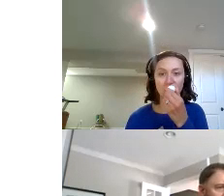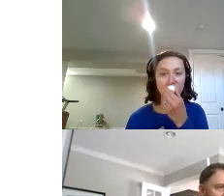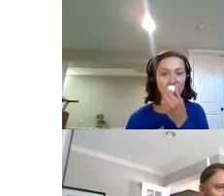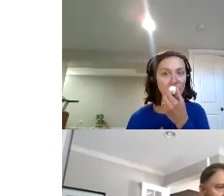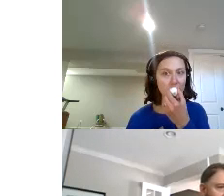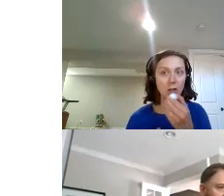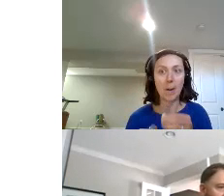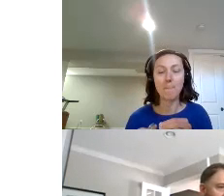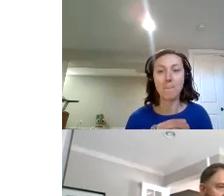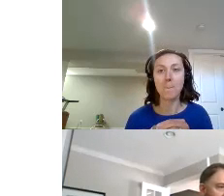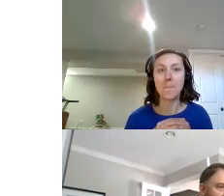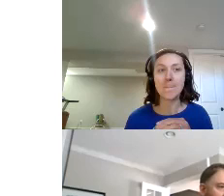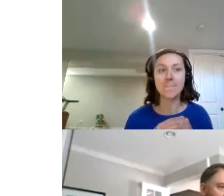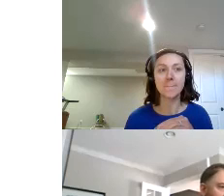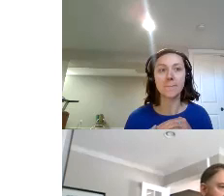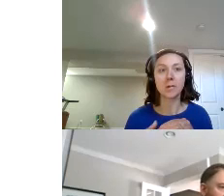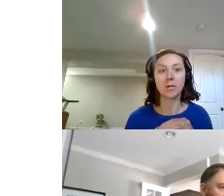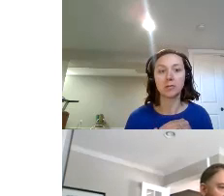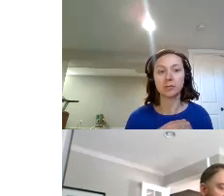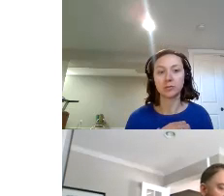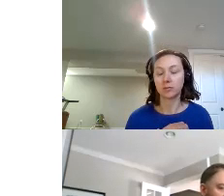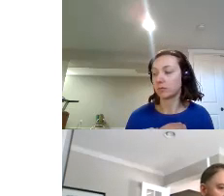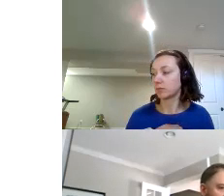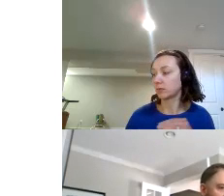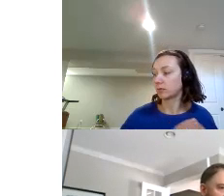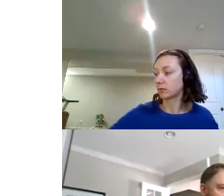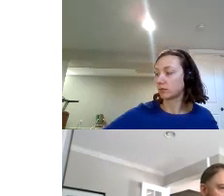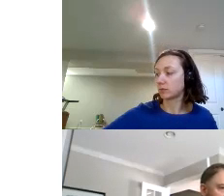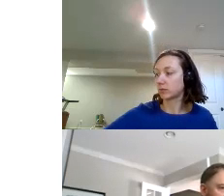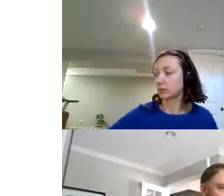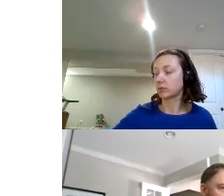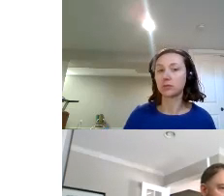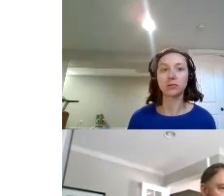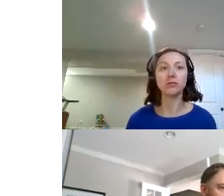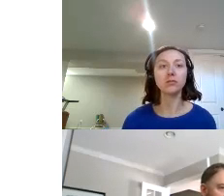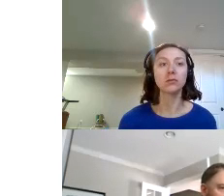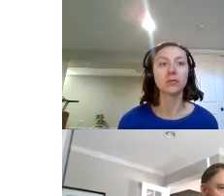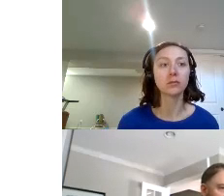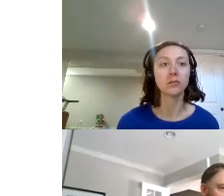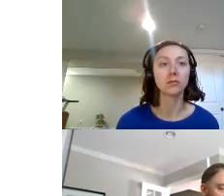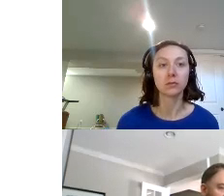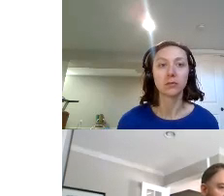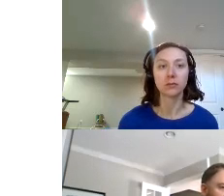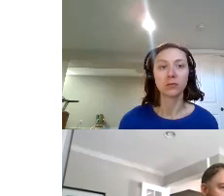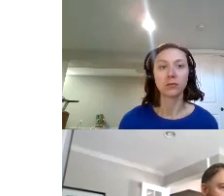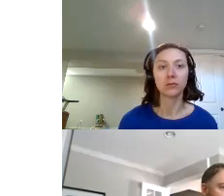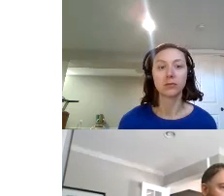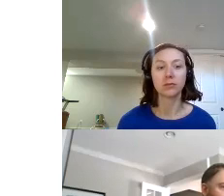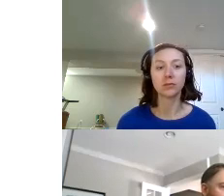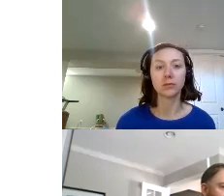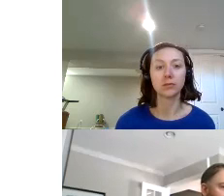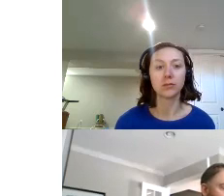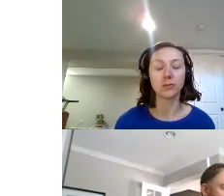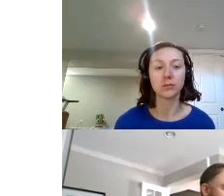that group of data folks, several of my esteemed colleagues who I will be forever indebted to,